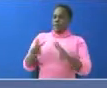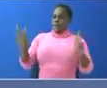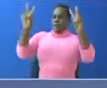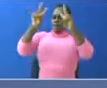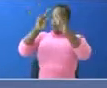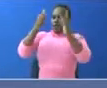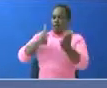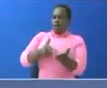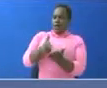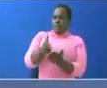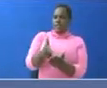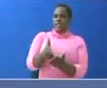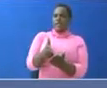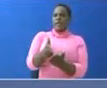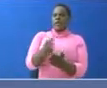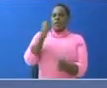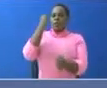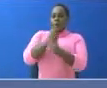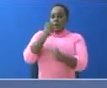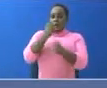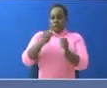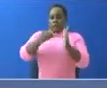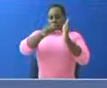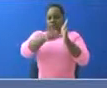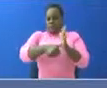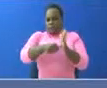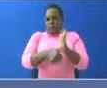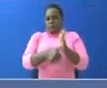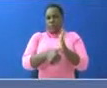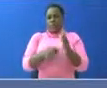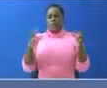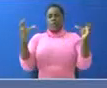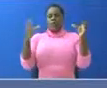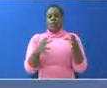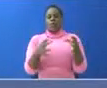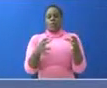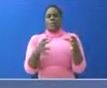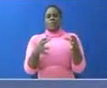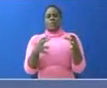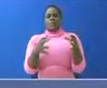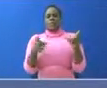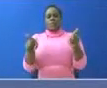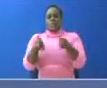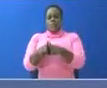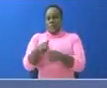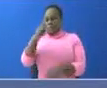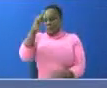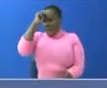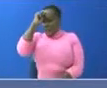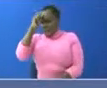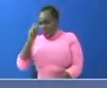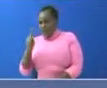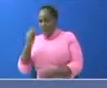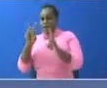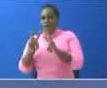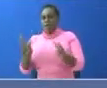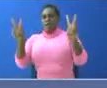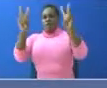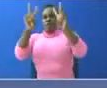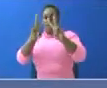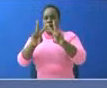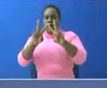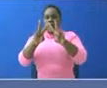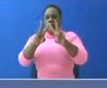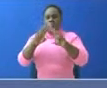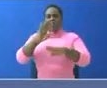honesty, hard work, community, and respect, values that hold